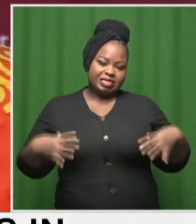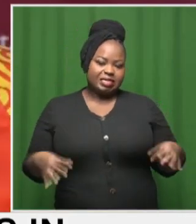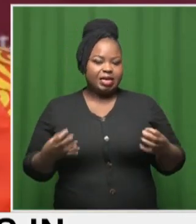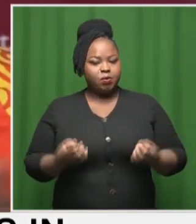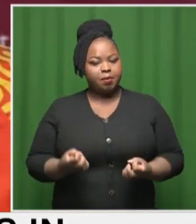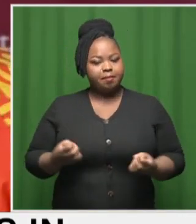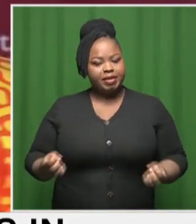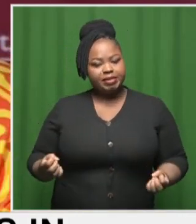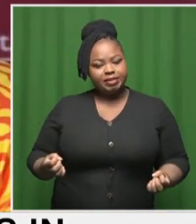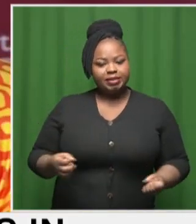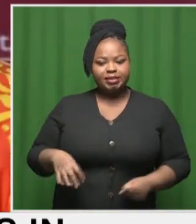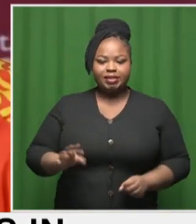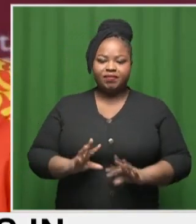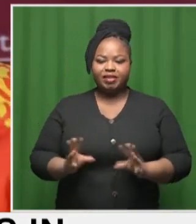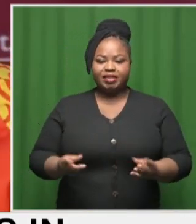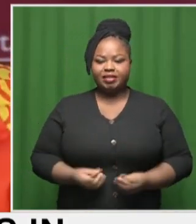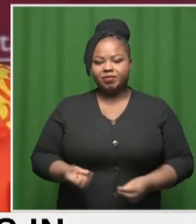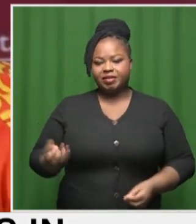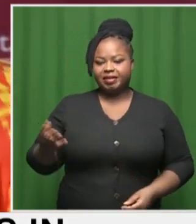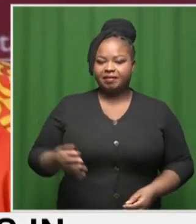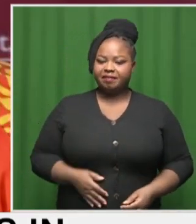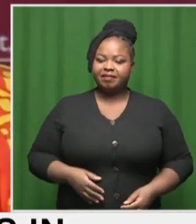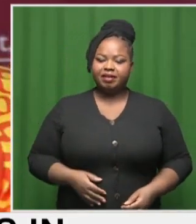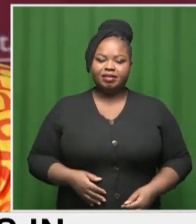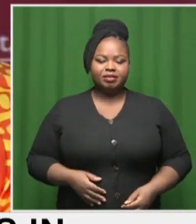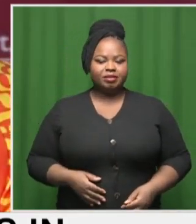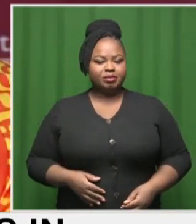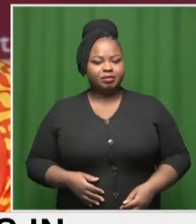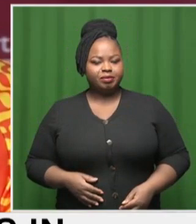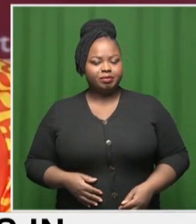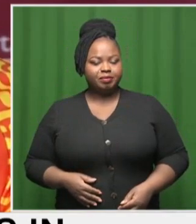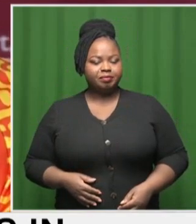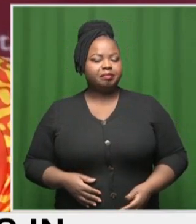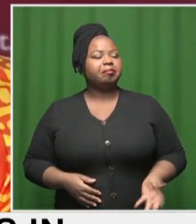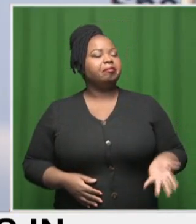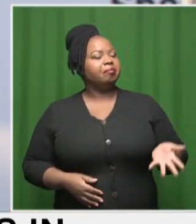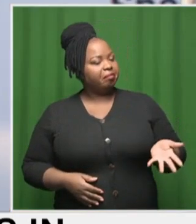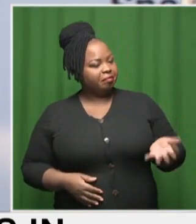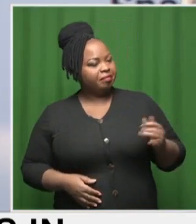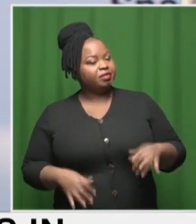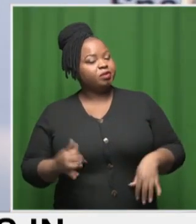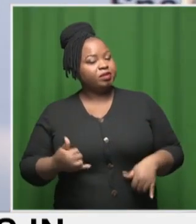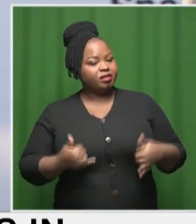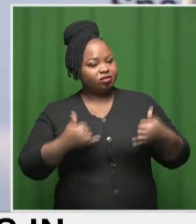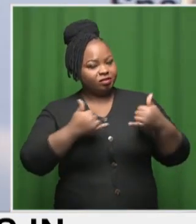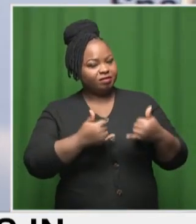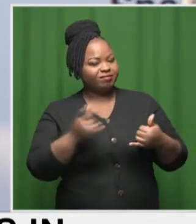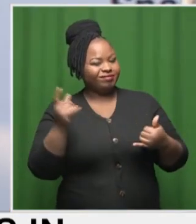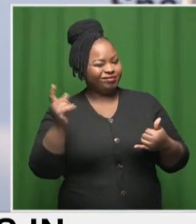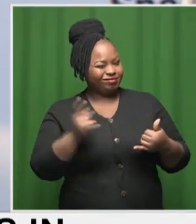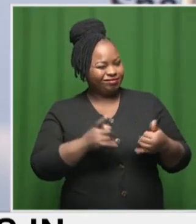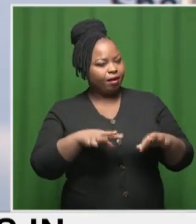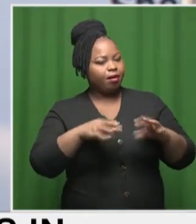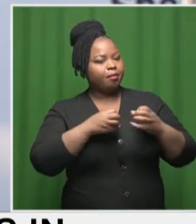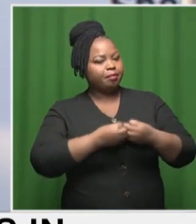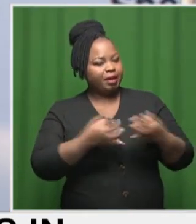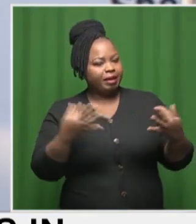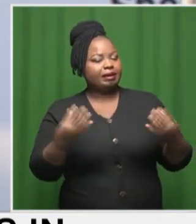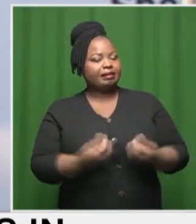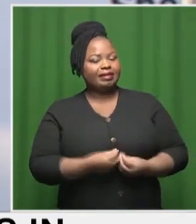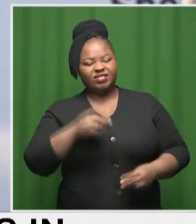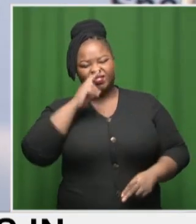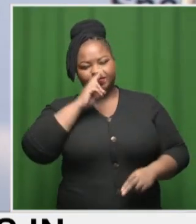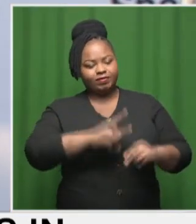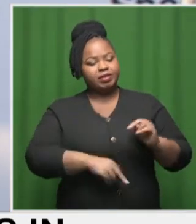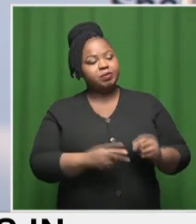equipment, and everything. That to is the so clubs, good. hubs, and the league. So the trophy comes with lots of fun